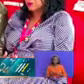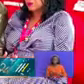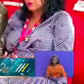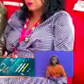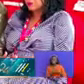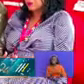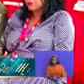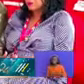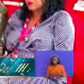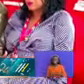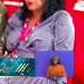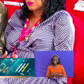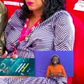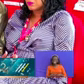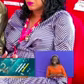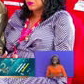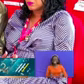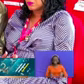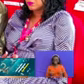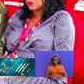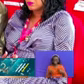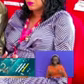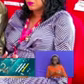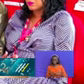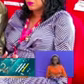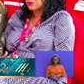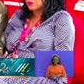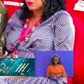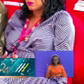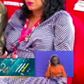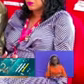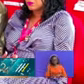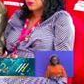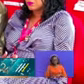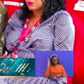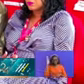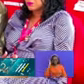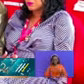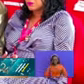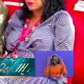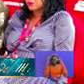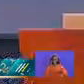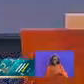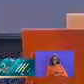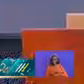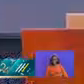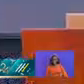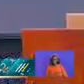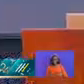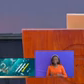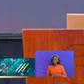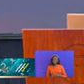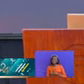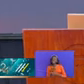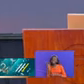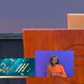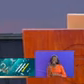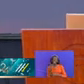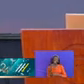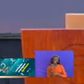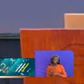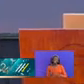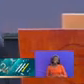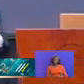but we can also teach end time we can we can abandon end time and raise Earthly useful